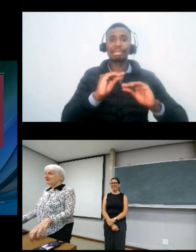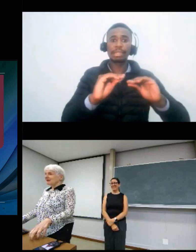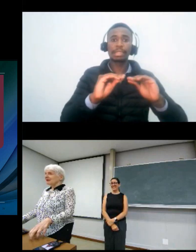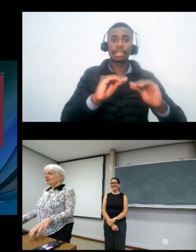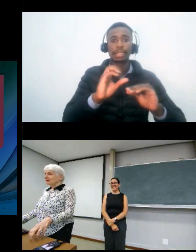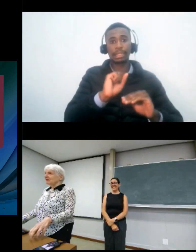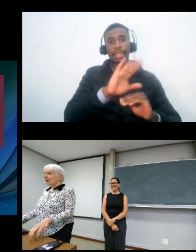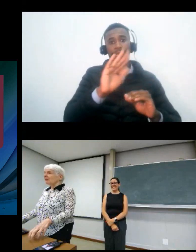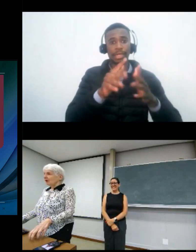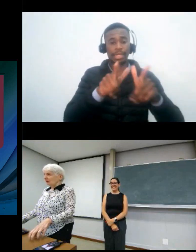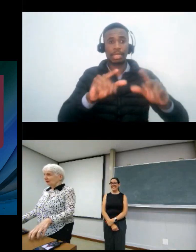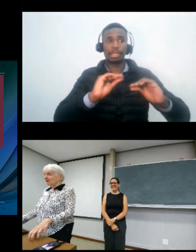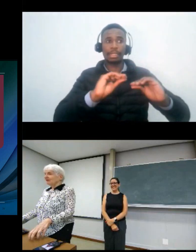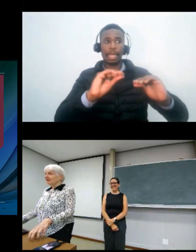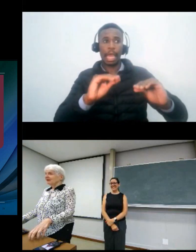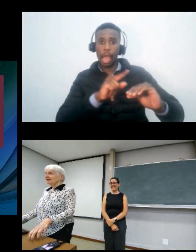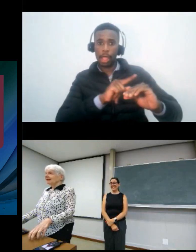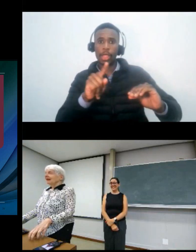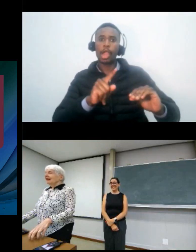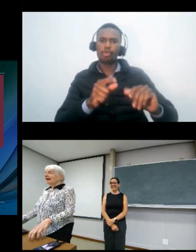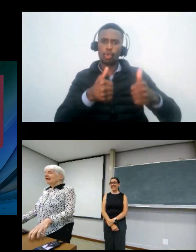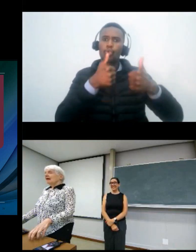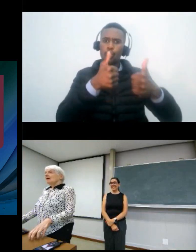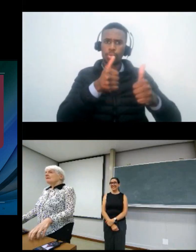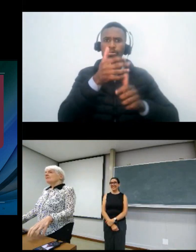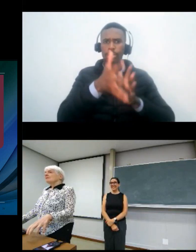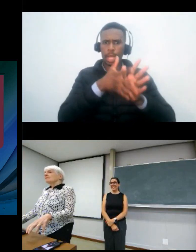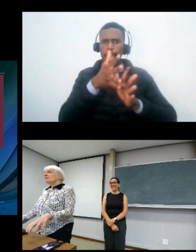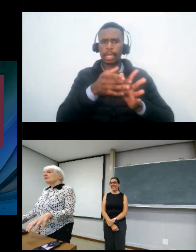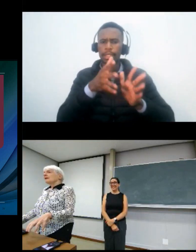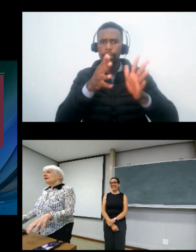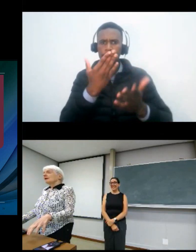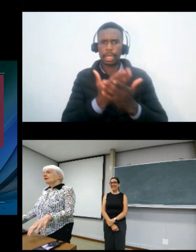looking at Simona's face, okay, on the whole, right?